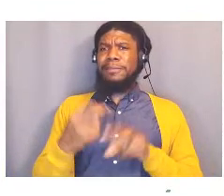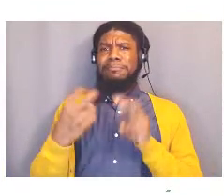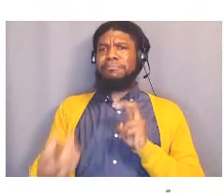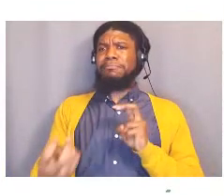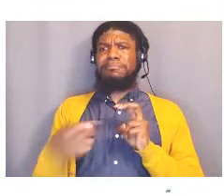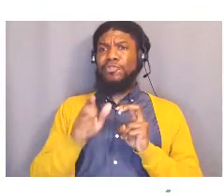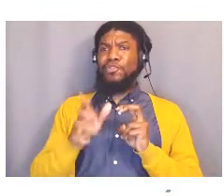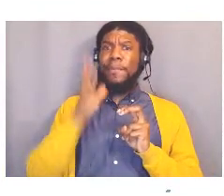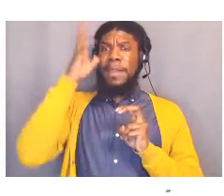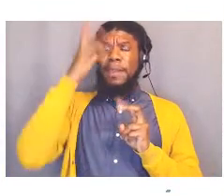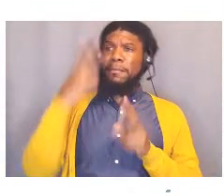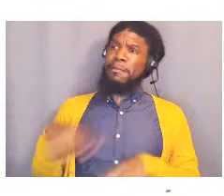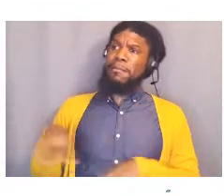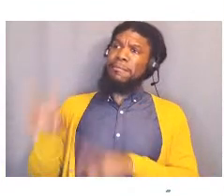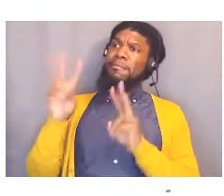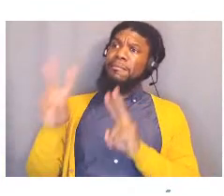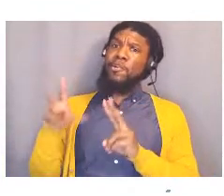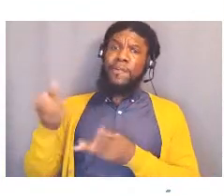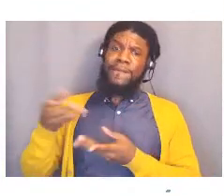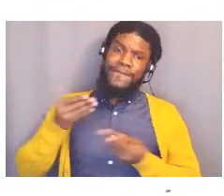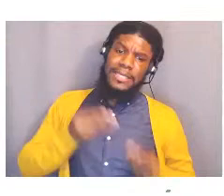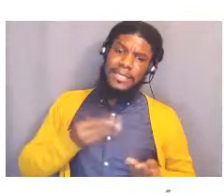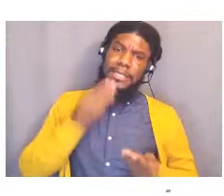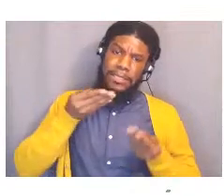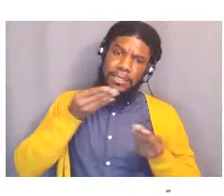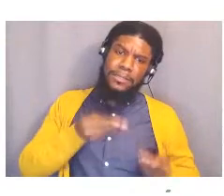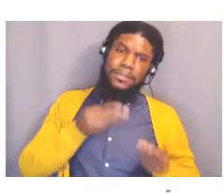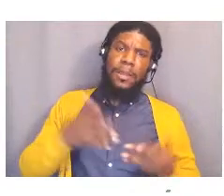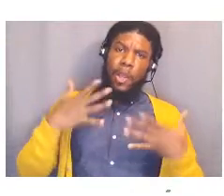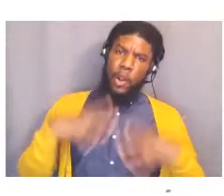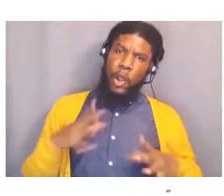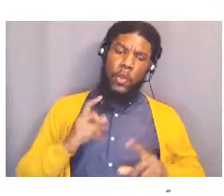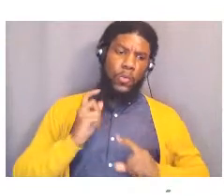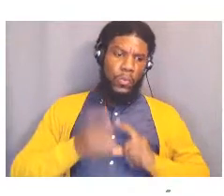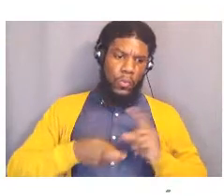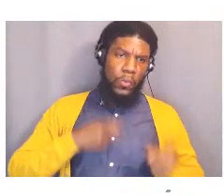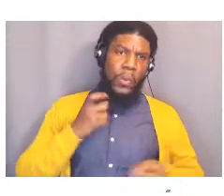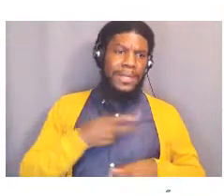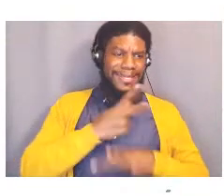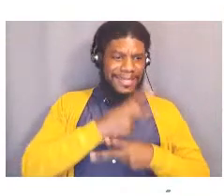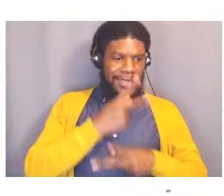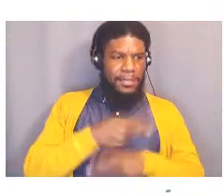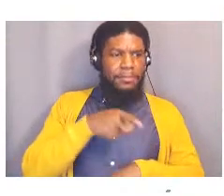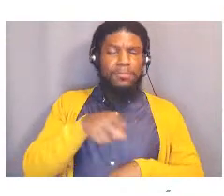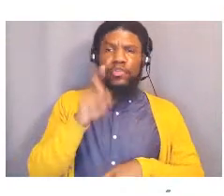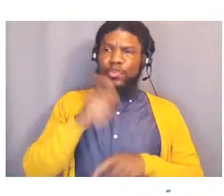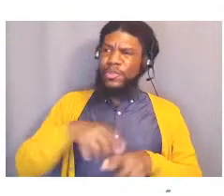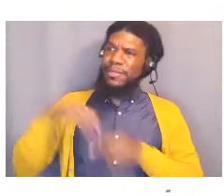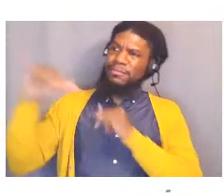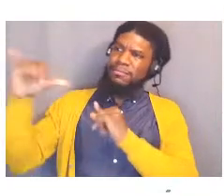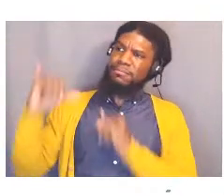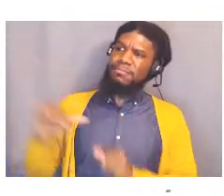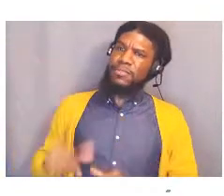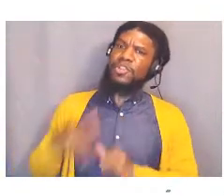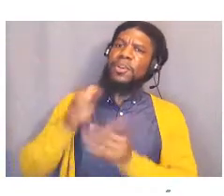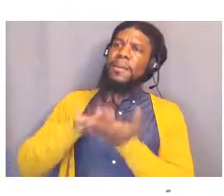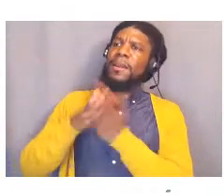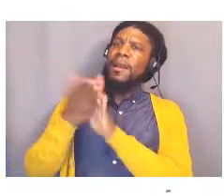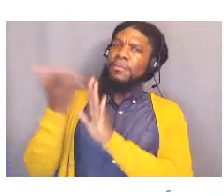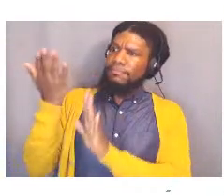your parents that put food in your mouth and clothes on your back. They the people you should be like. Well,